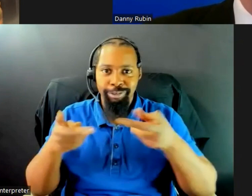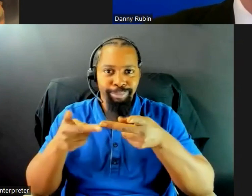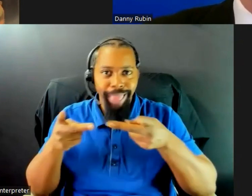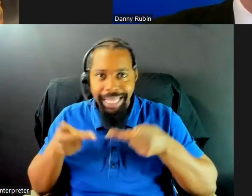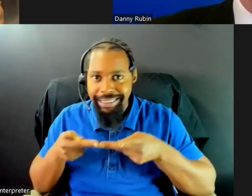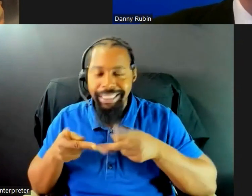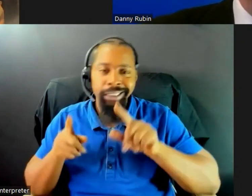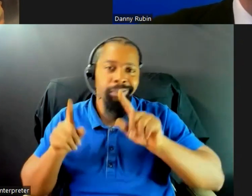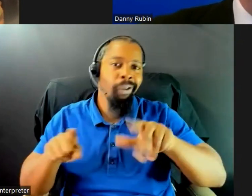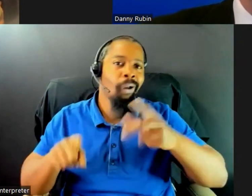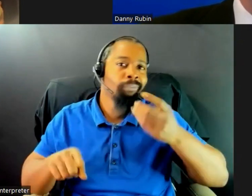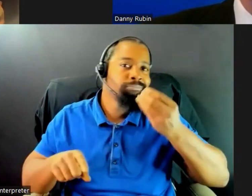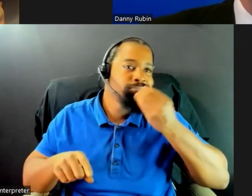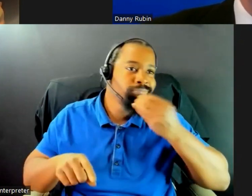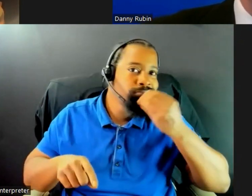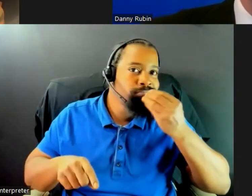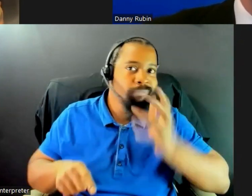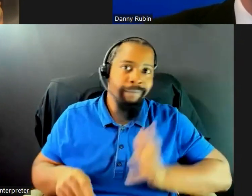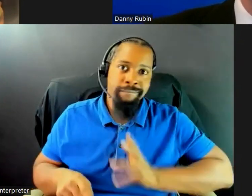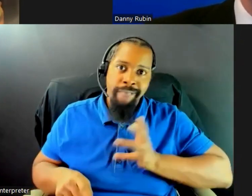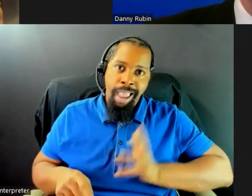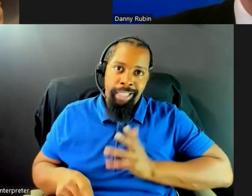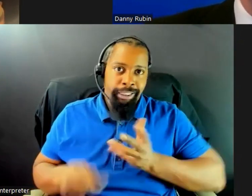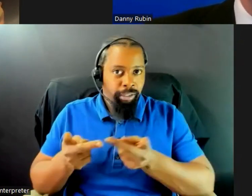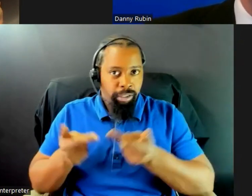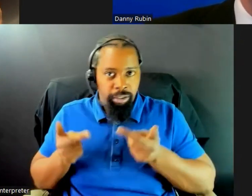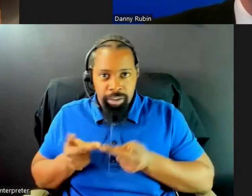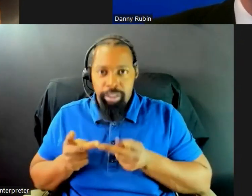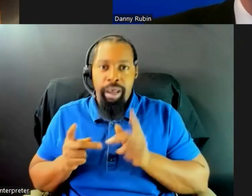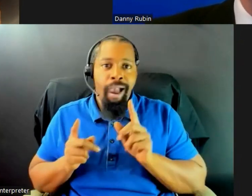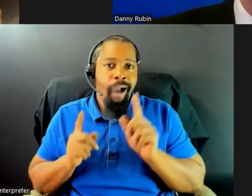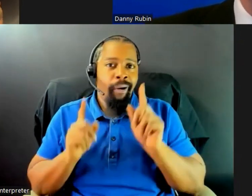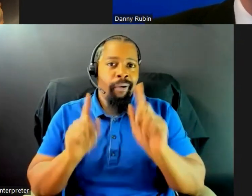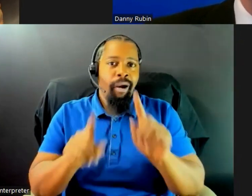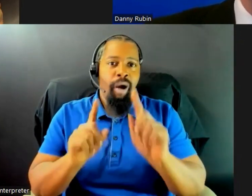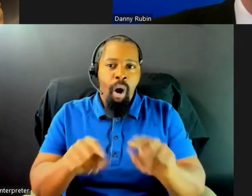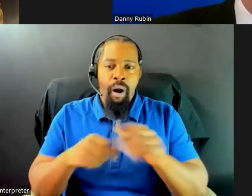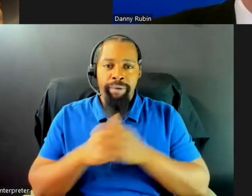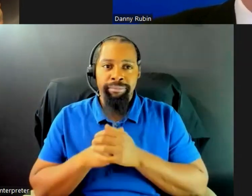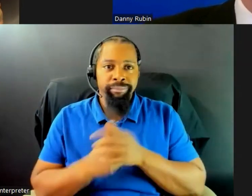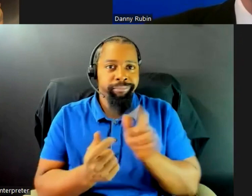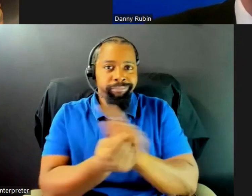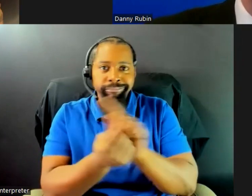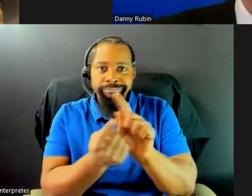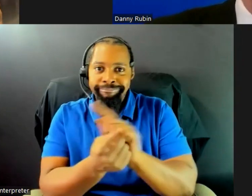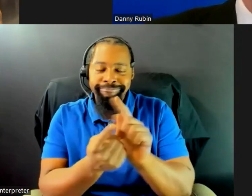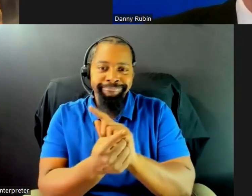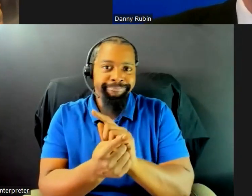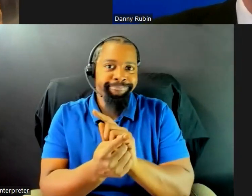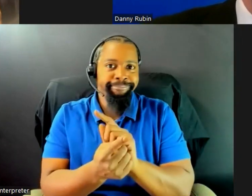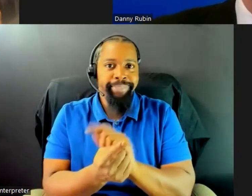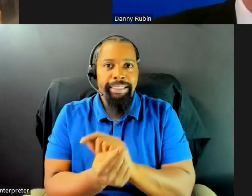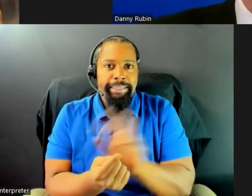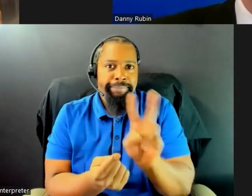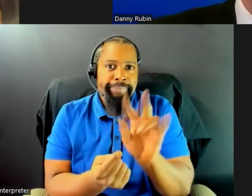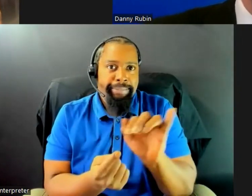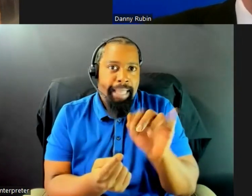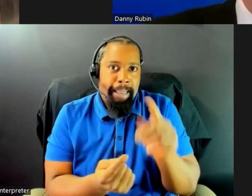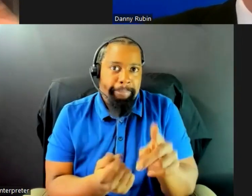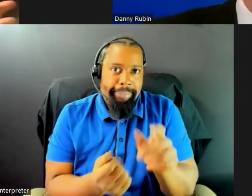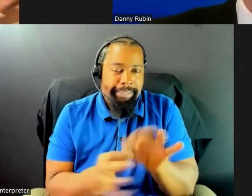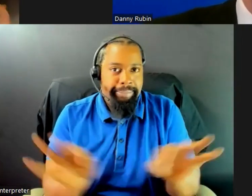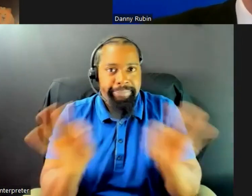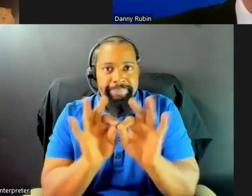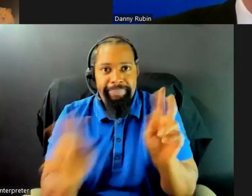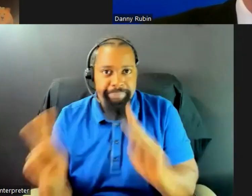VIPs. So we're in Israel, and I used to come to work in a three-piece suit, and we used to dress bride.